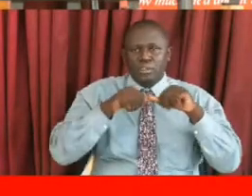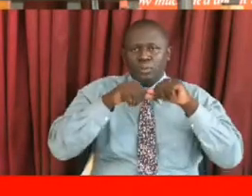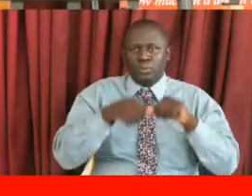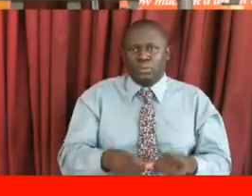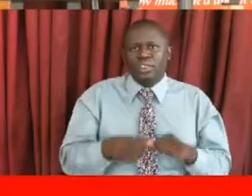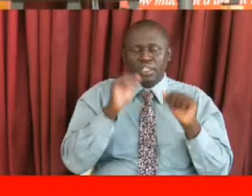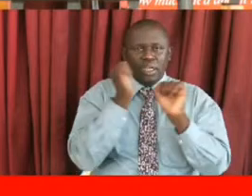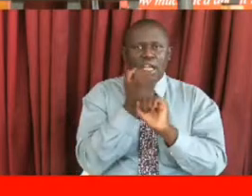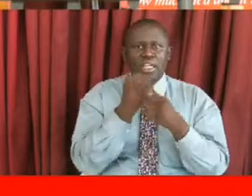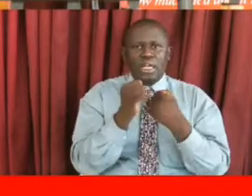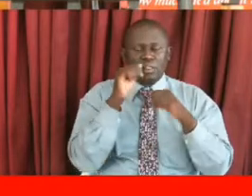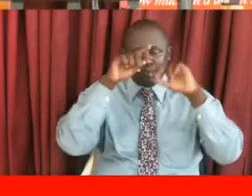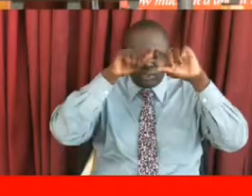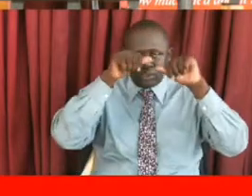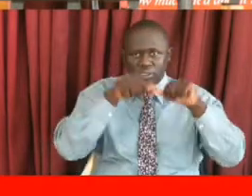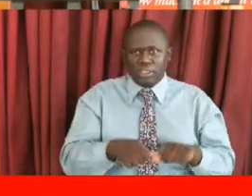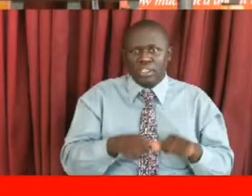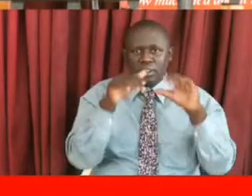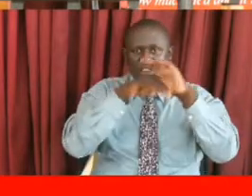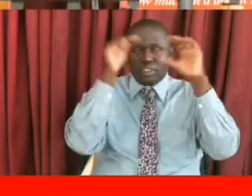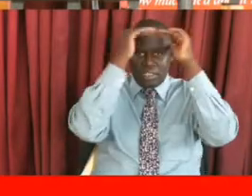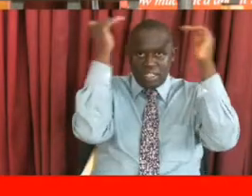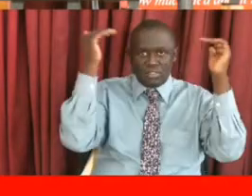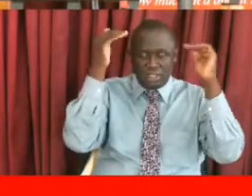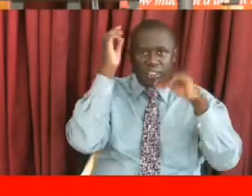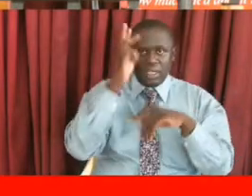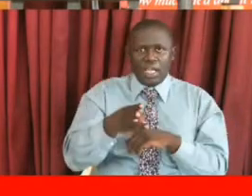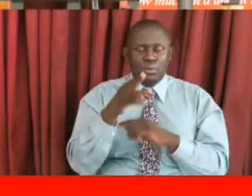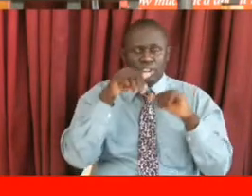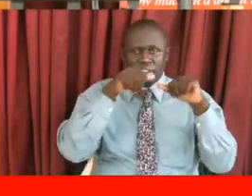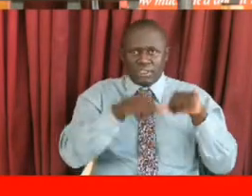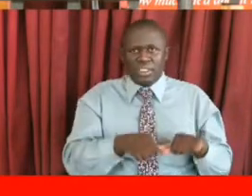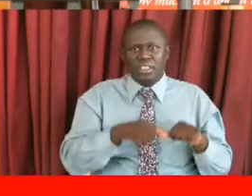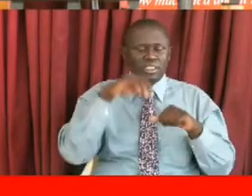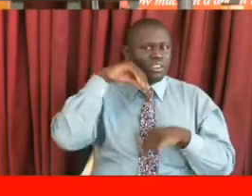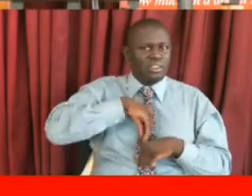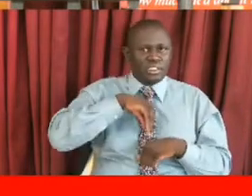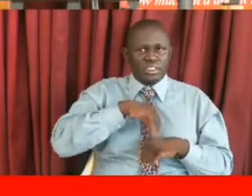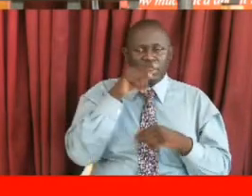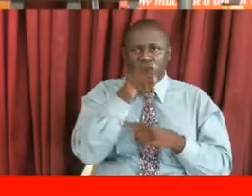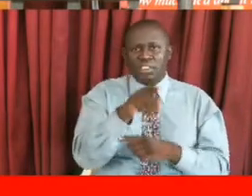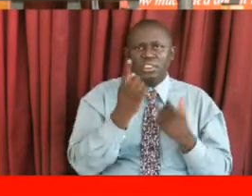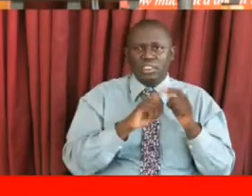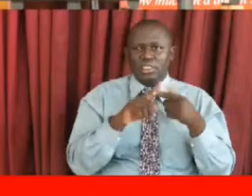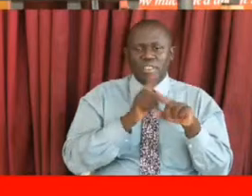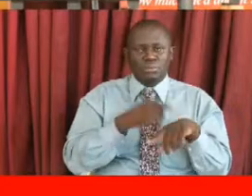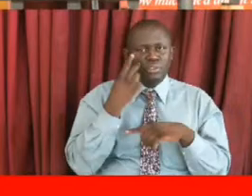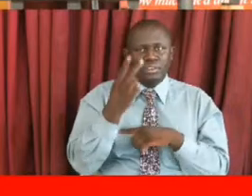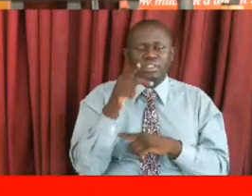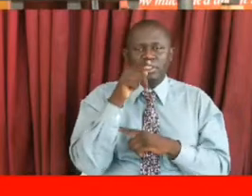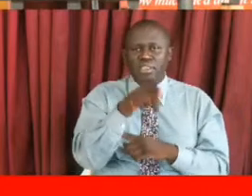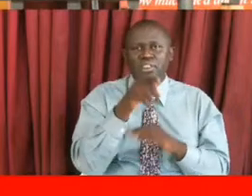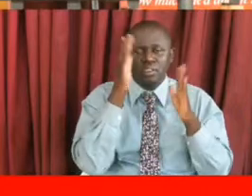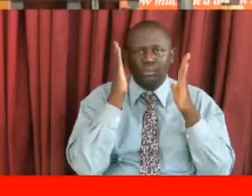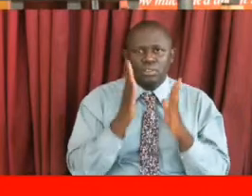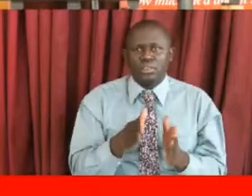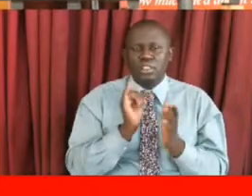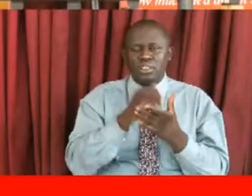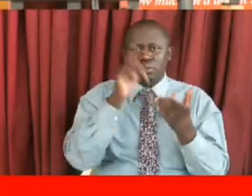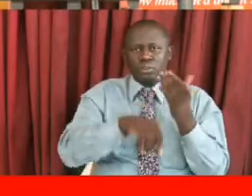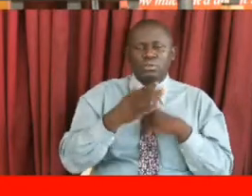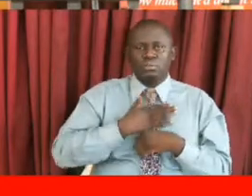in heaven I'm going to sit inside this one so when you see this one then that is my